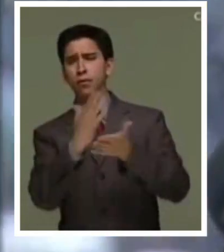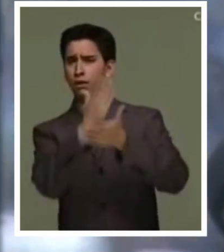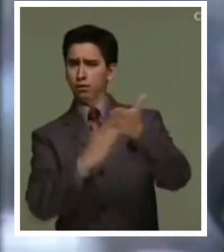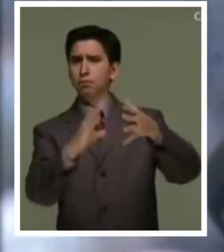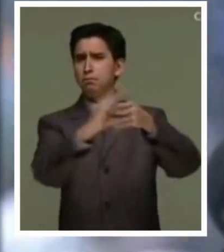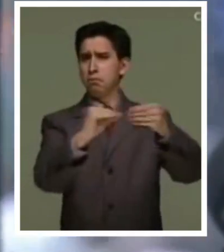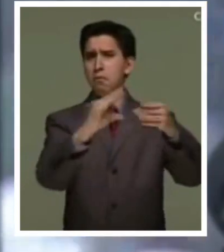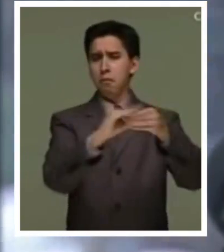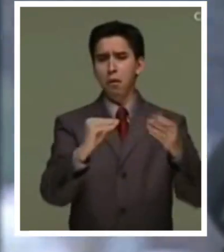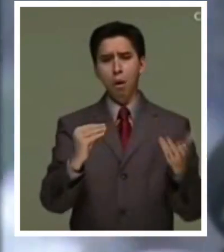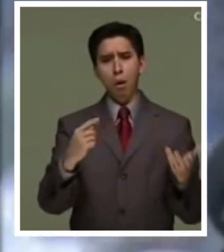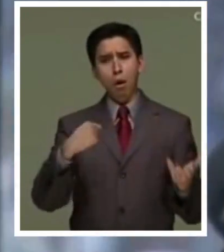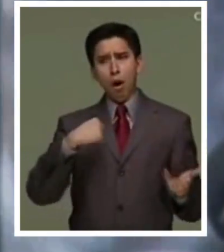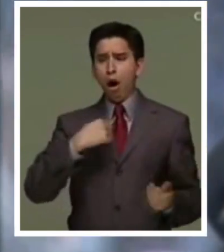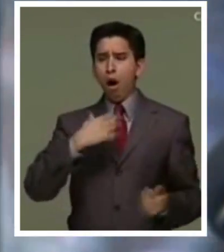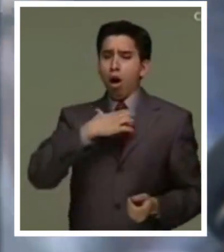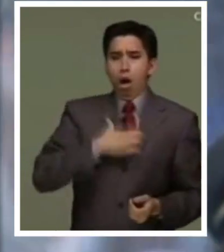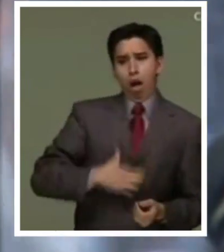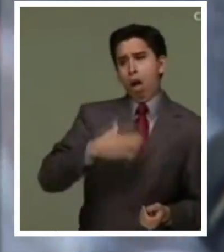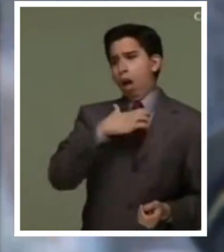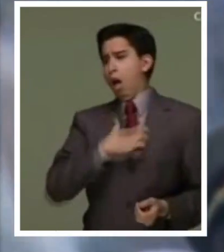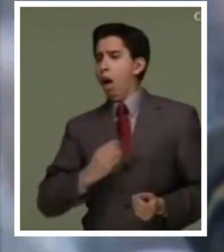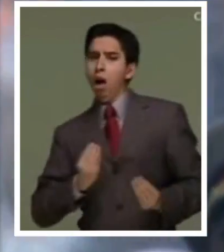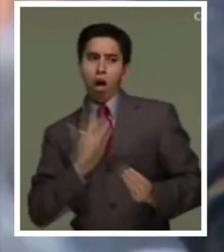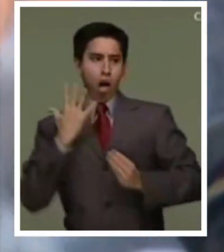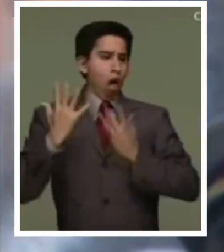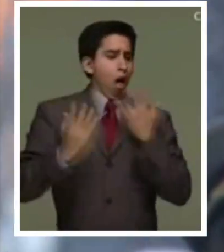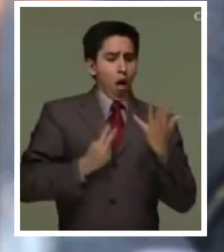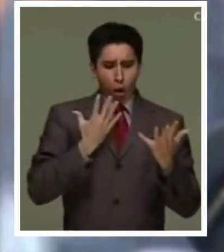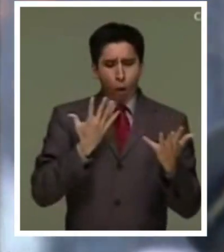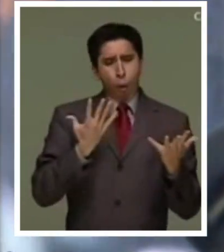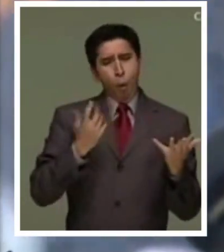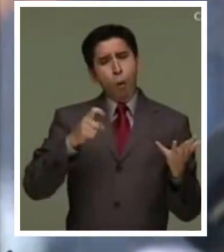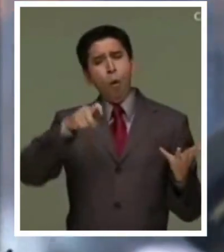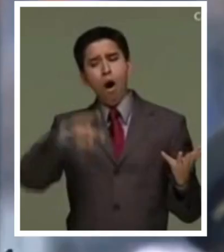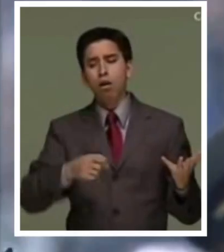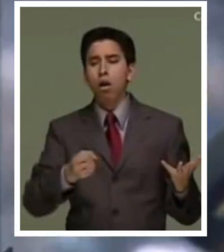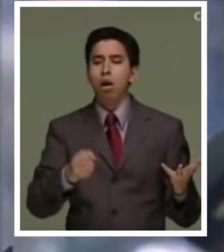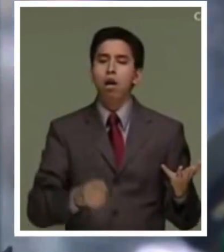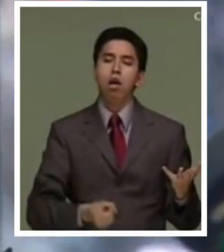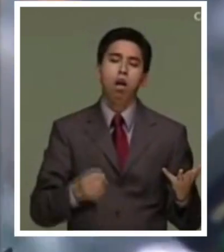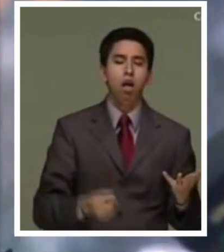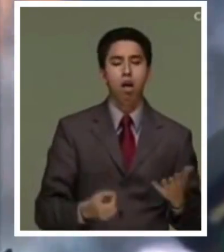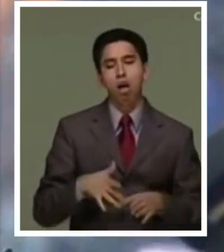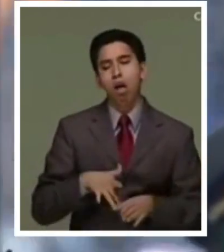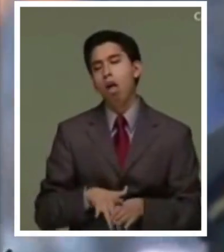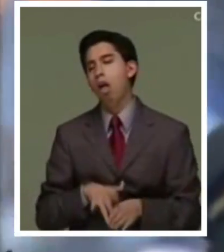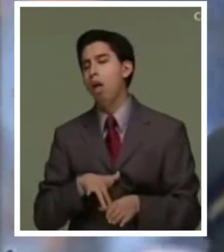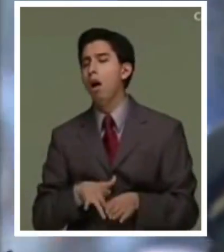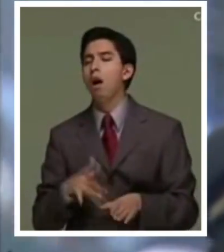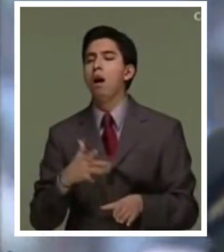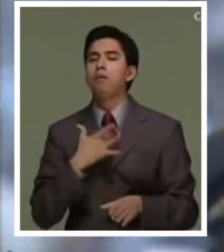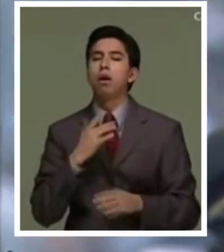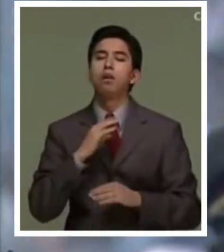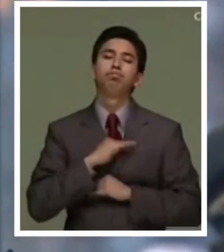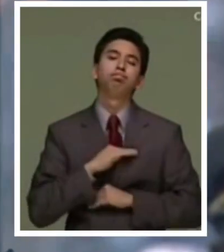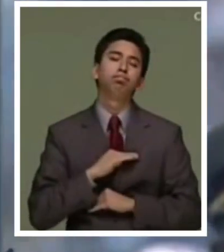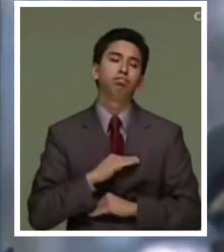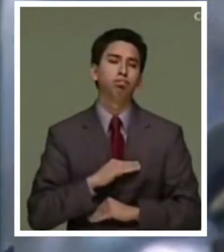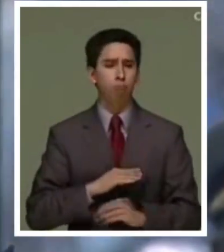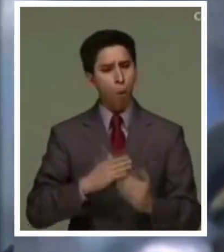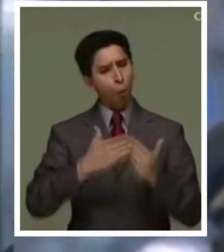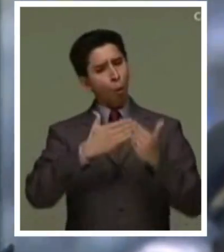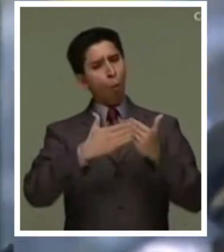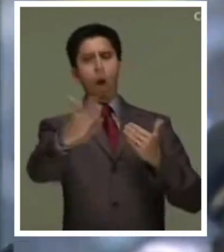He was not a bust made of marble. He was a man of flesh and blood, a son and a husband, a